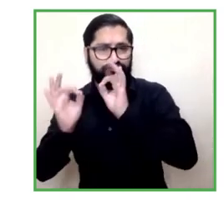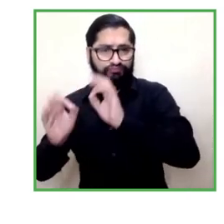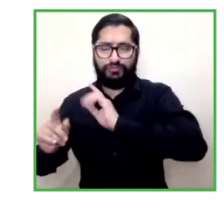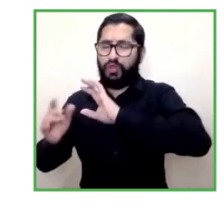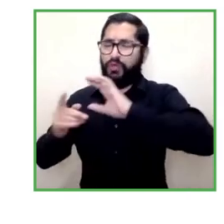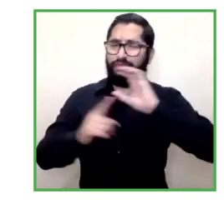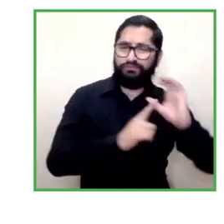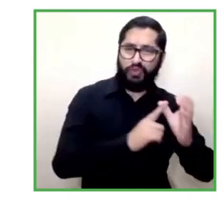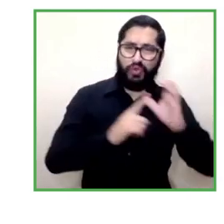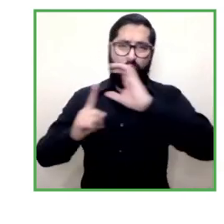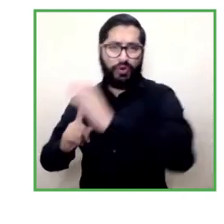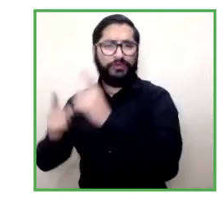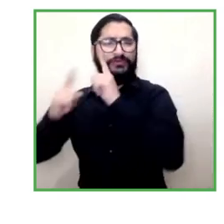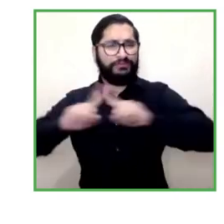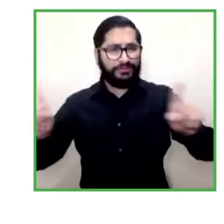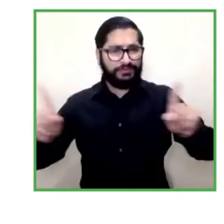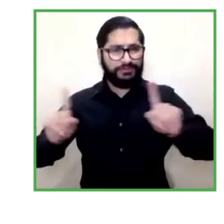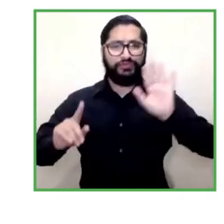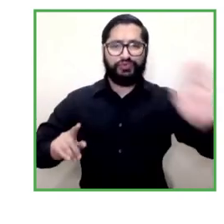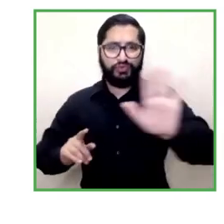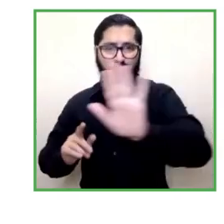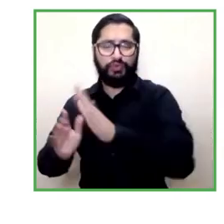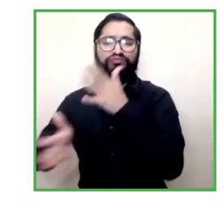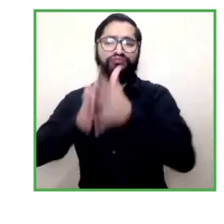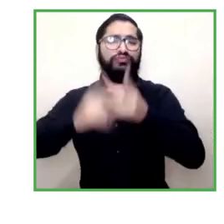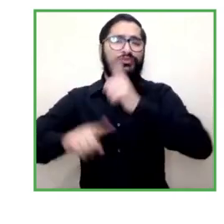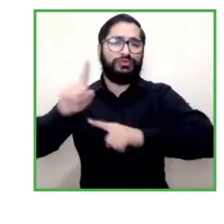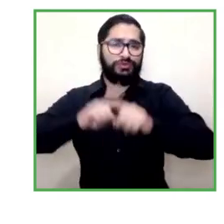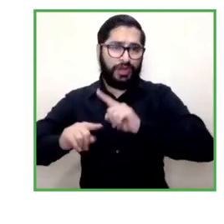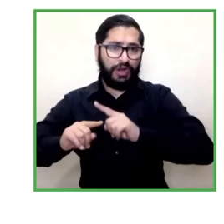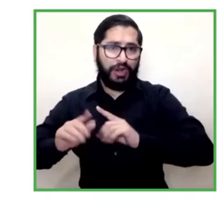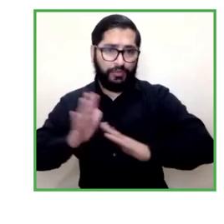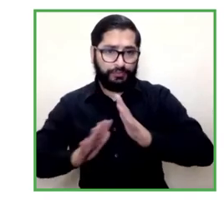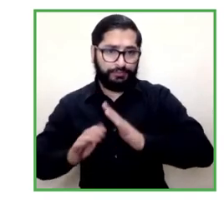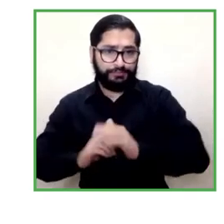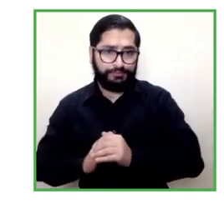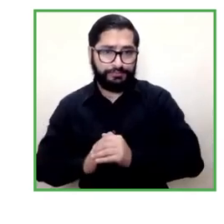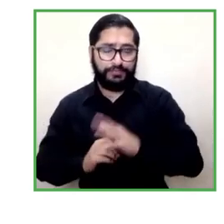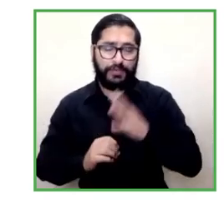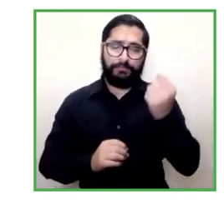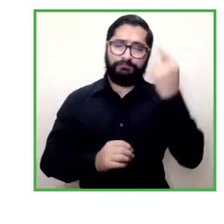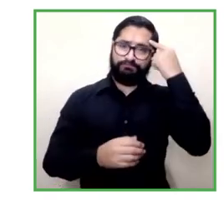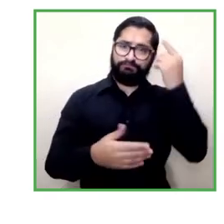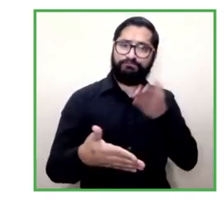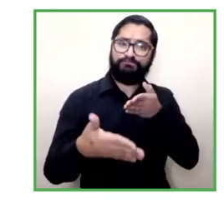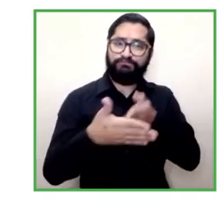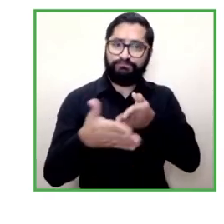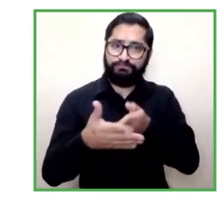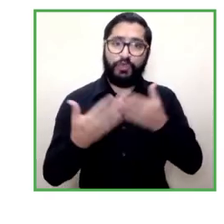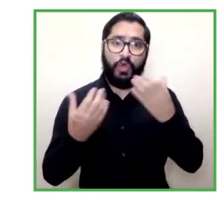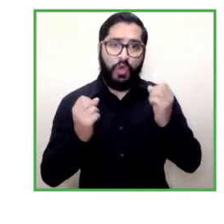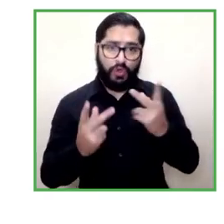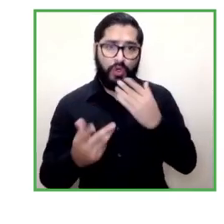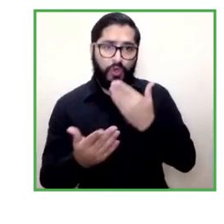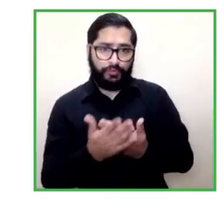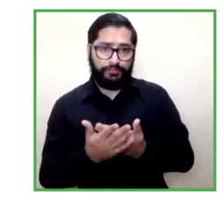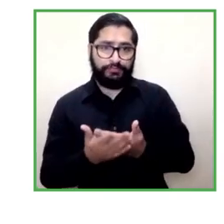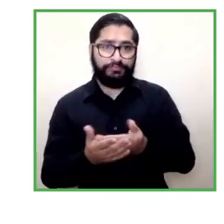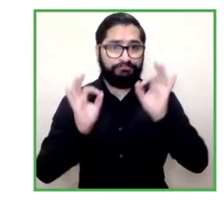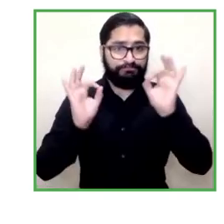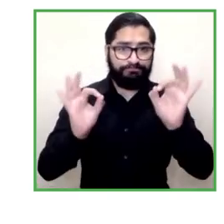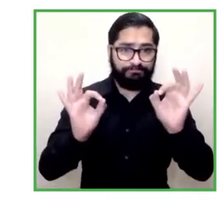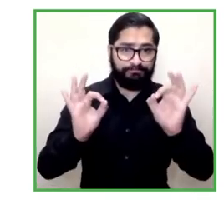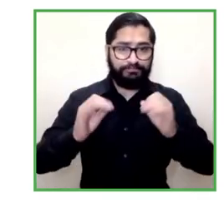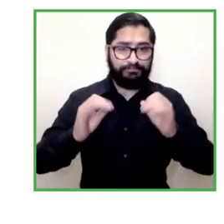languages change, and there's not a lot of documentation. I understand the barrier. But it's a great thing that you're dealing with this, you're coping with